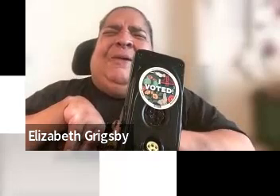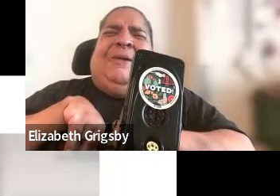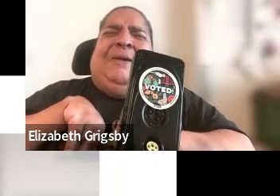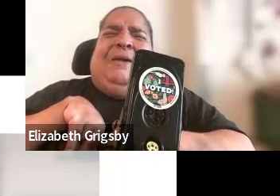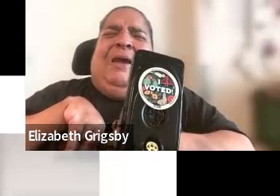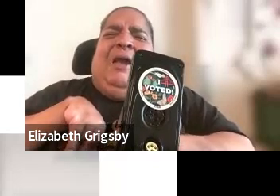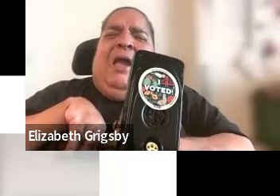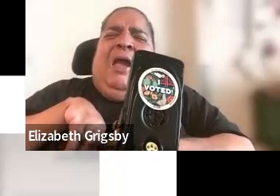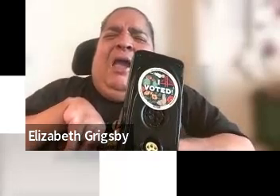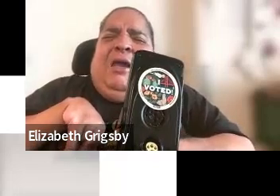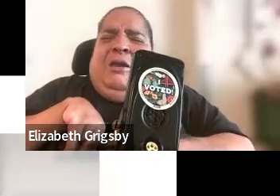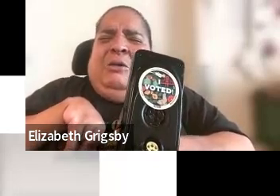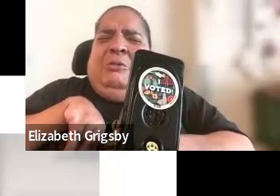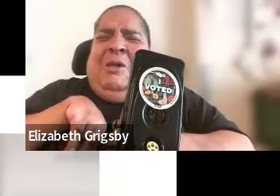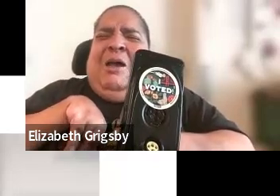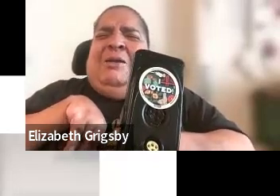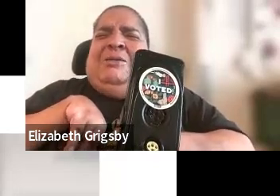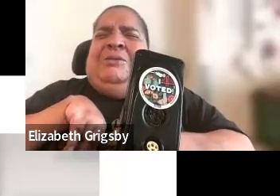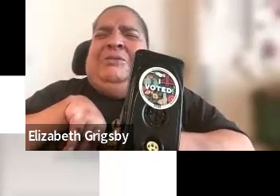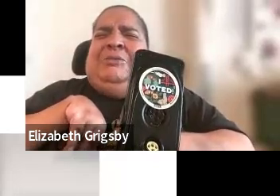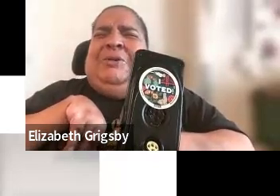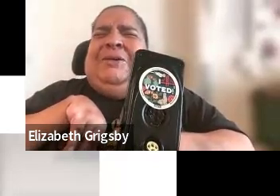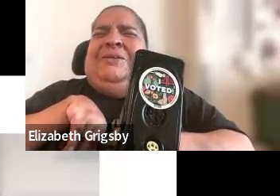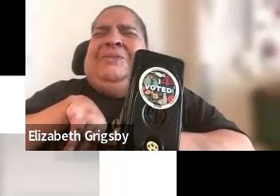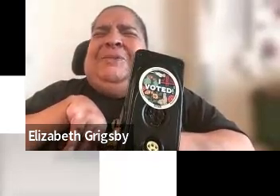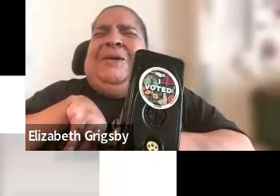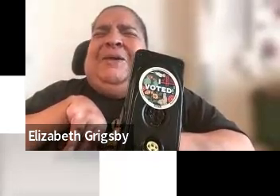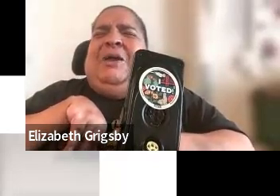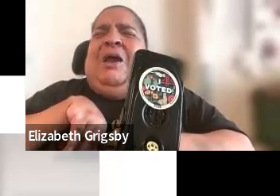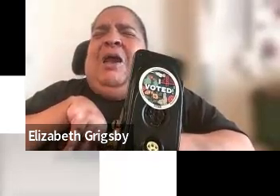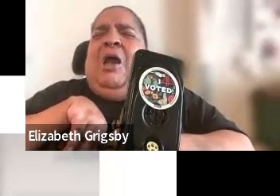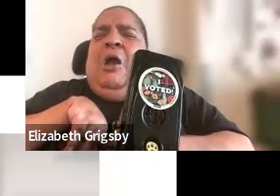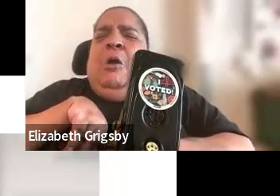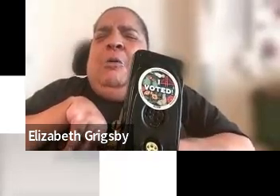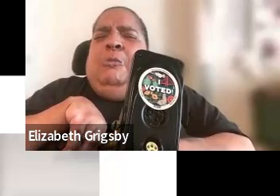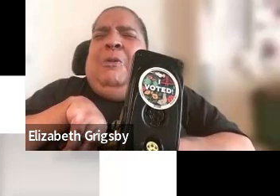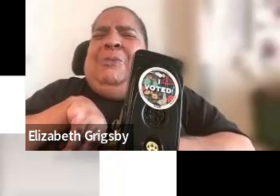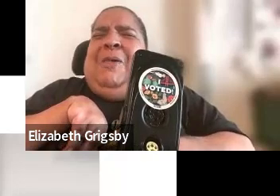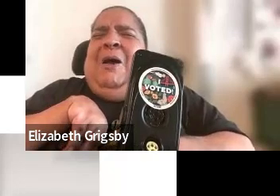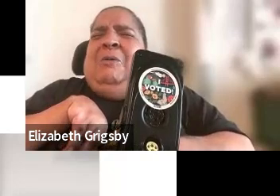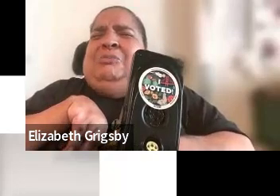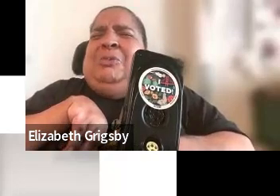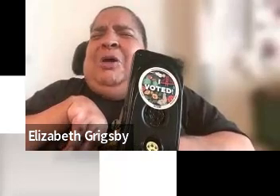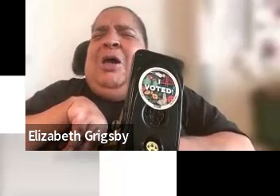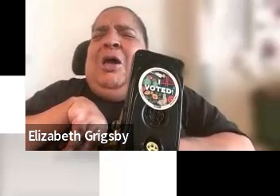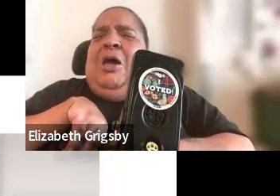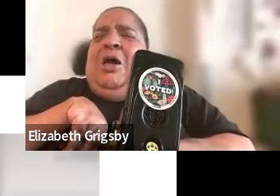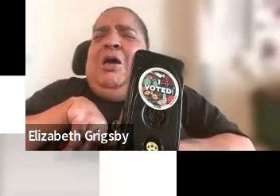person thinking. You're not gonna do anything